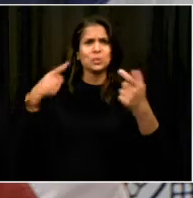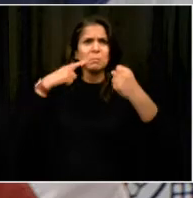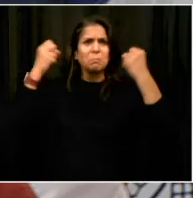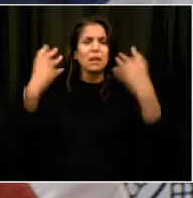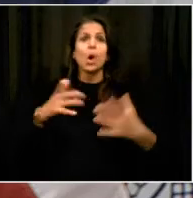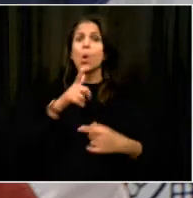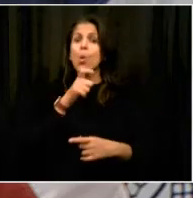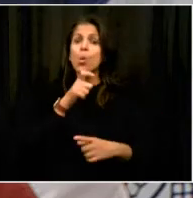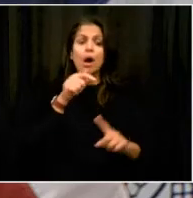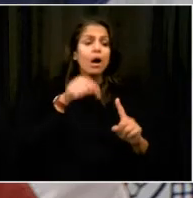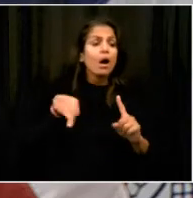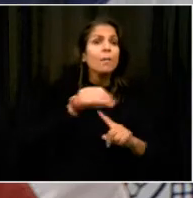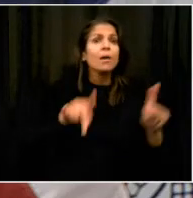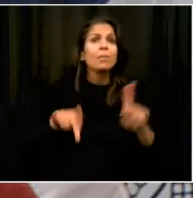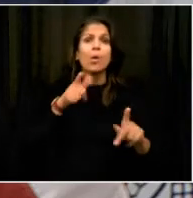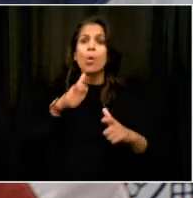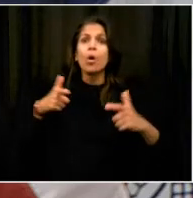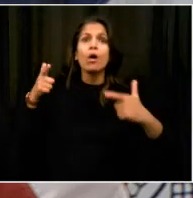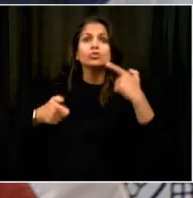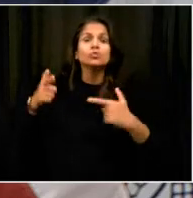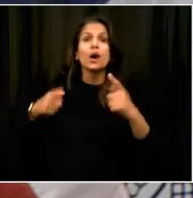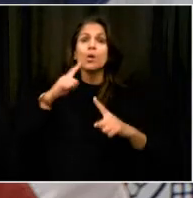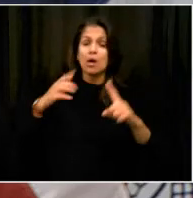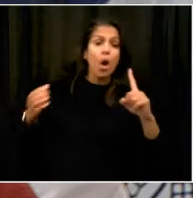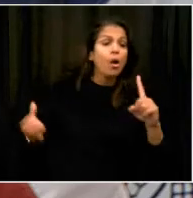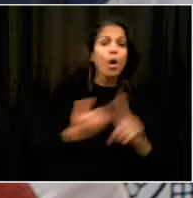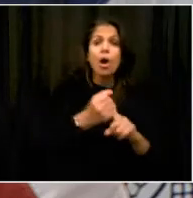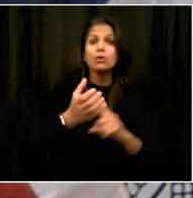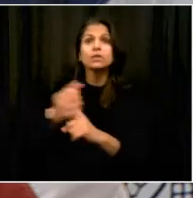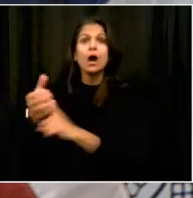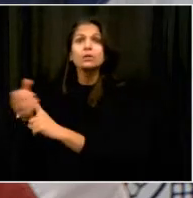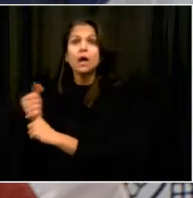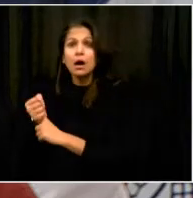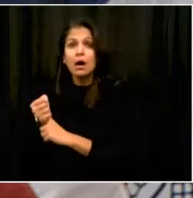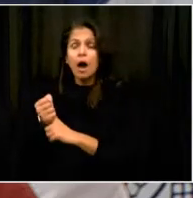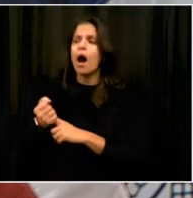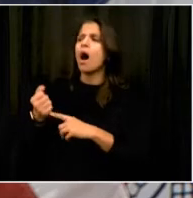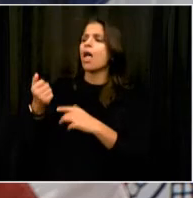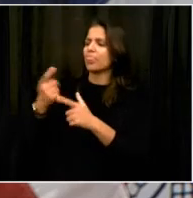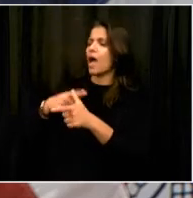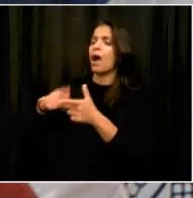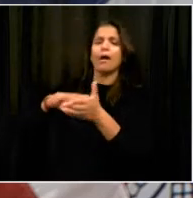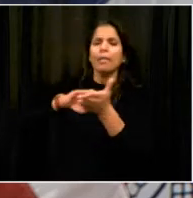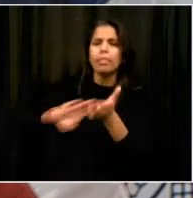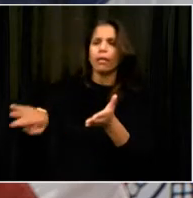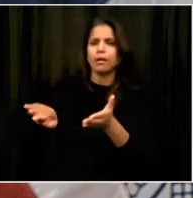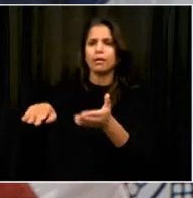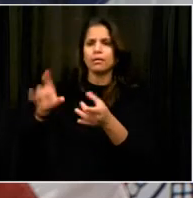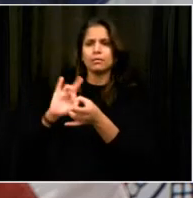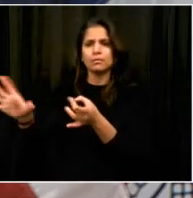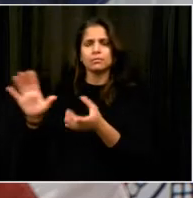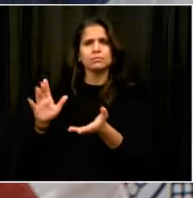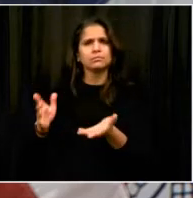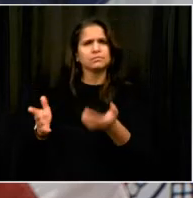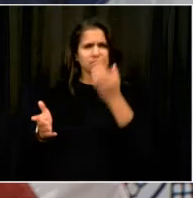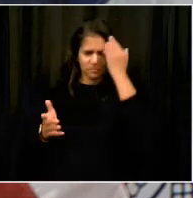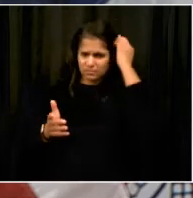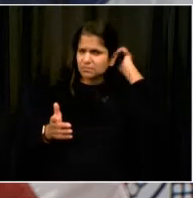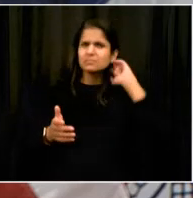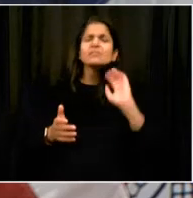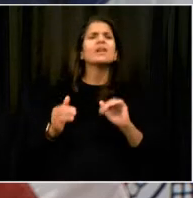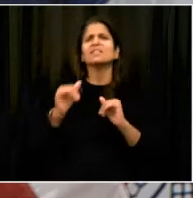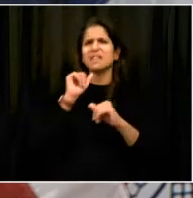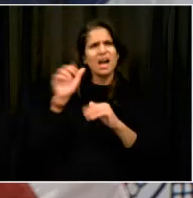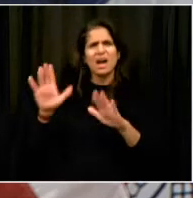Again, I didn't hear his comments, so I want to be careful that I don't comment on something I haven't seen. I would want the whole context. But let's go to the core